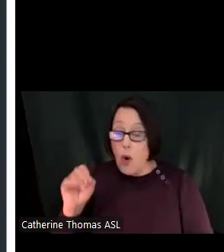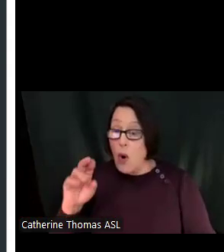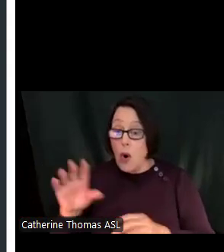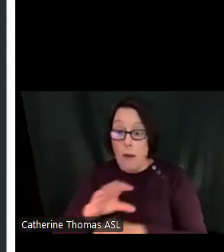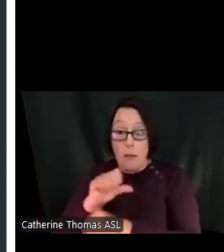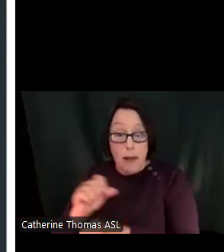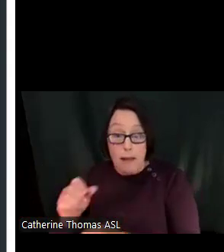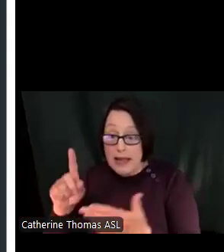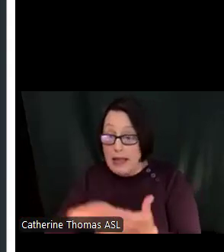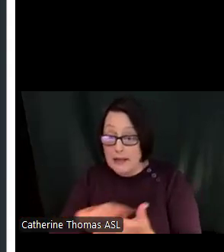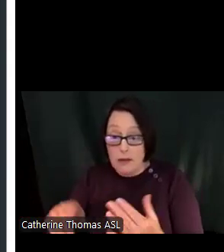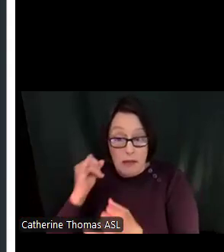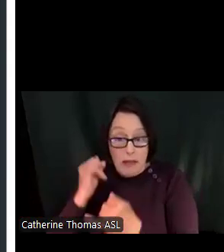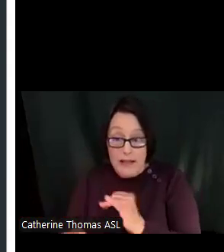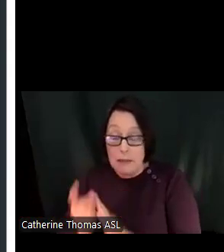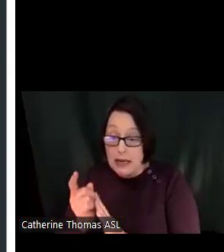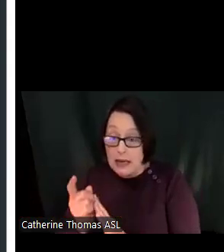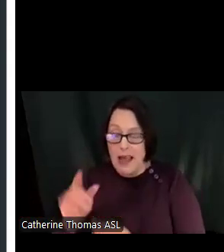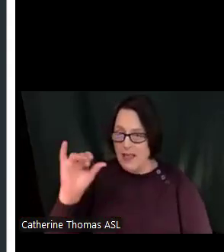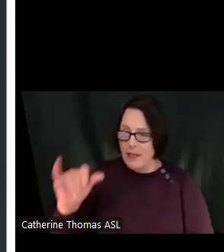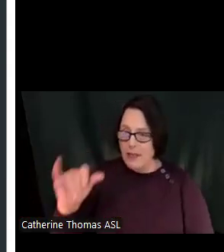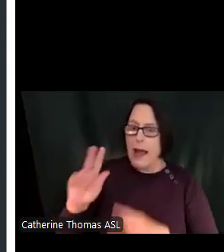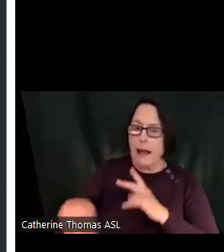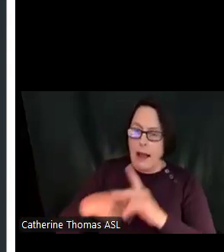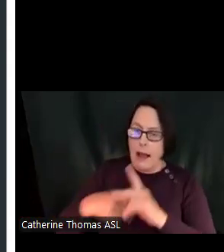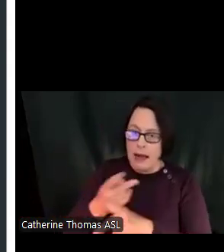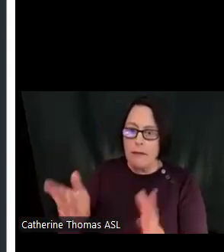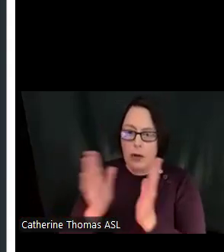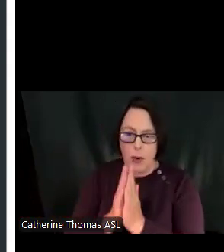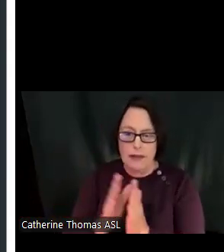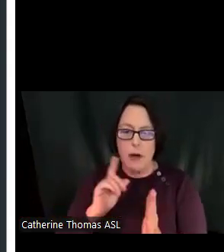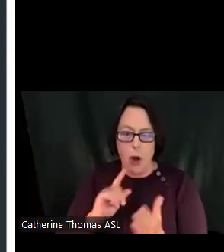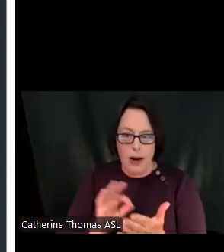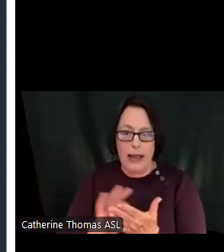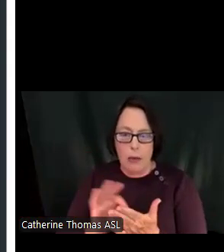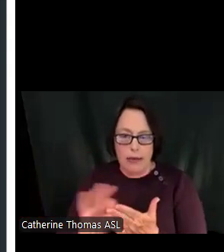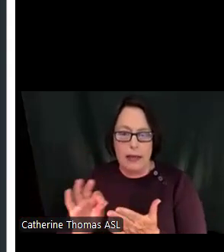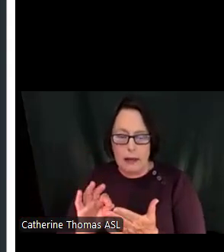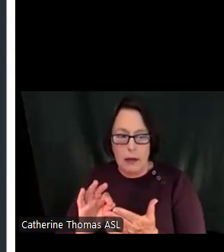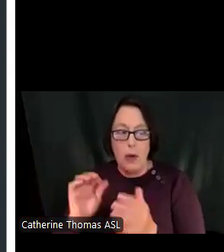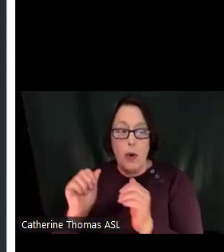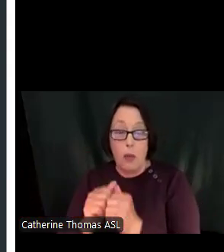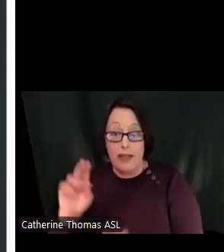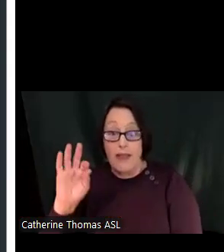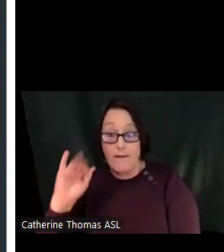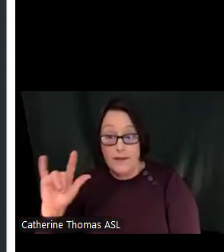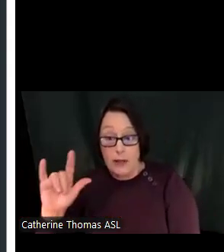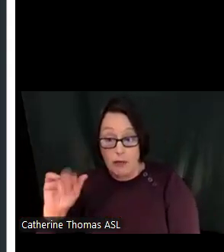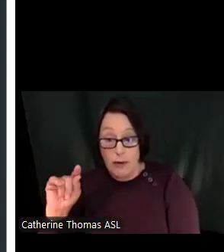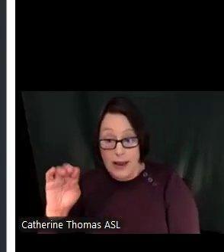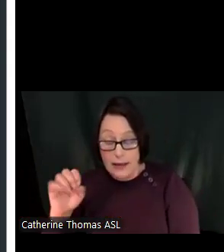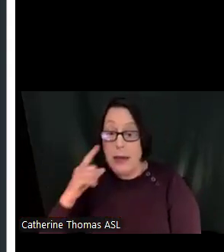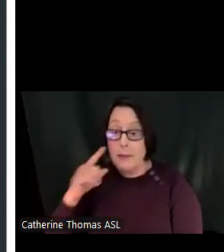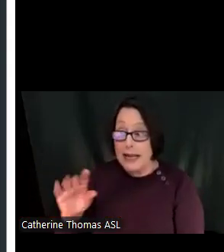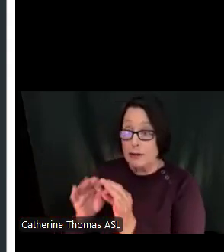canceled last minute, these types of requests are counted in the contract fill rate because an interpreter was